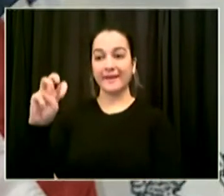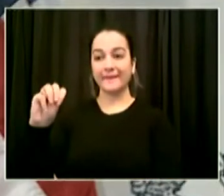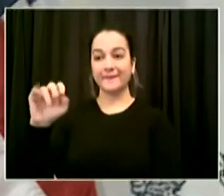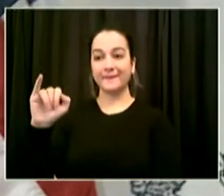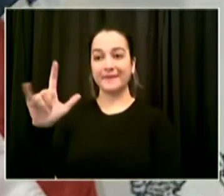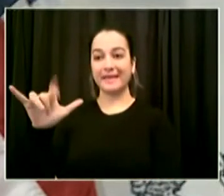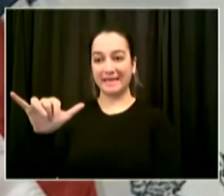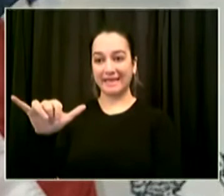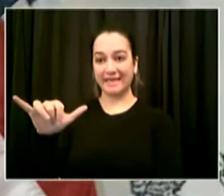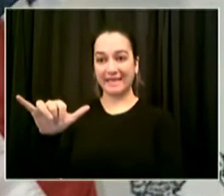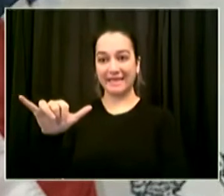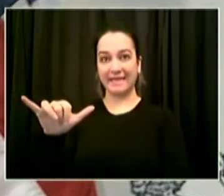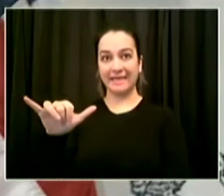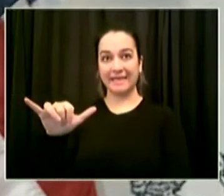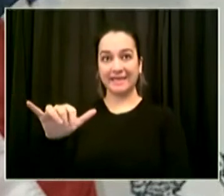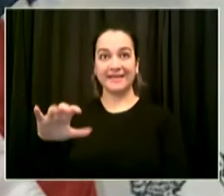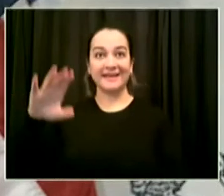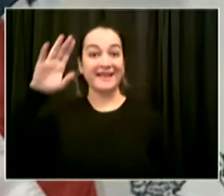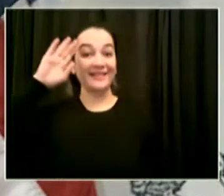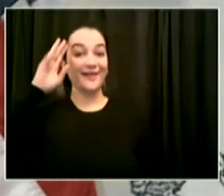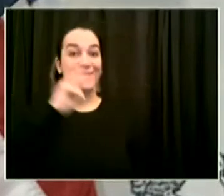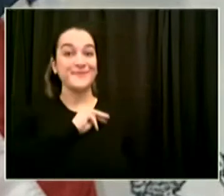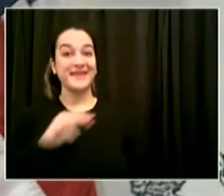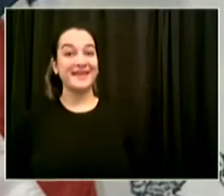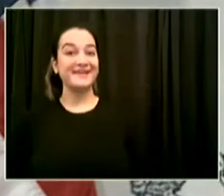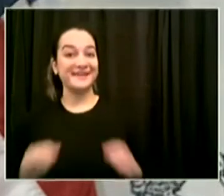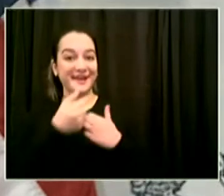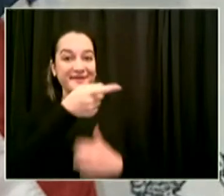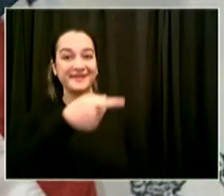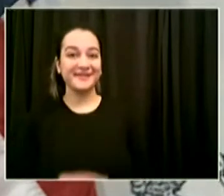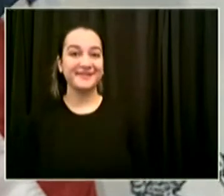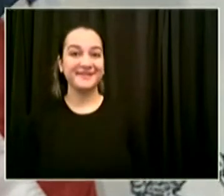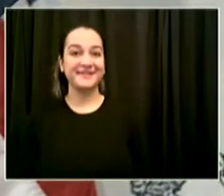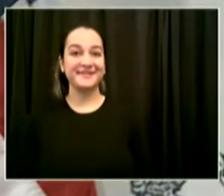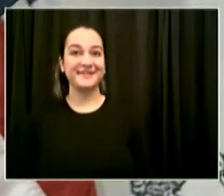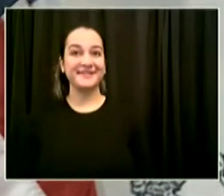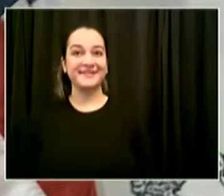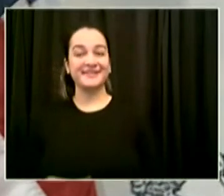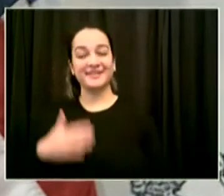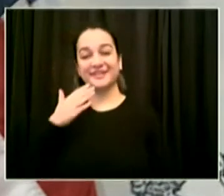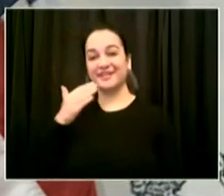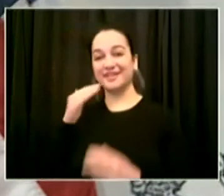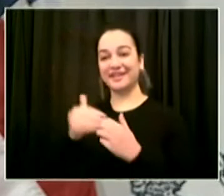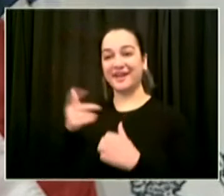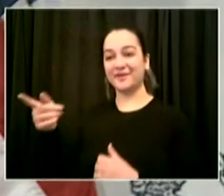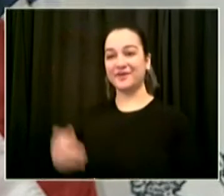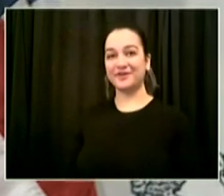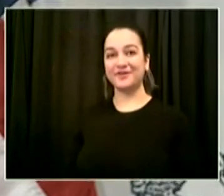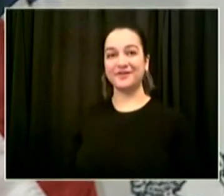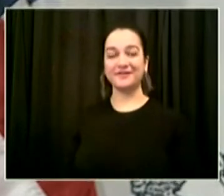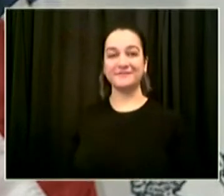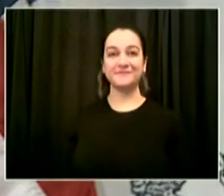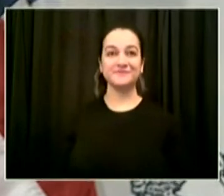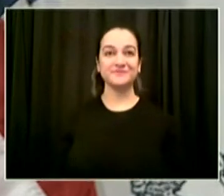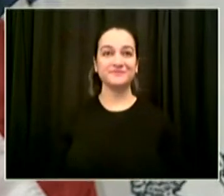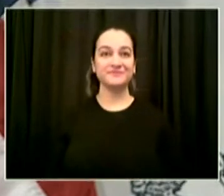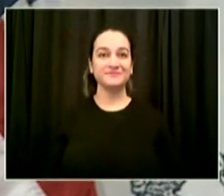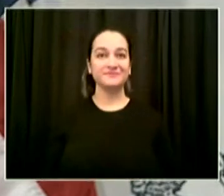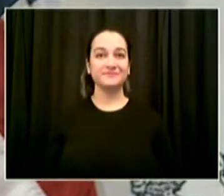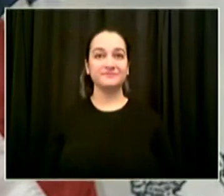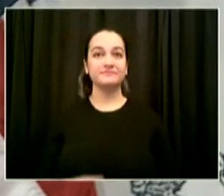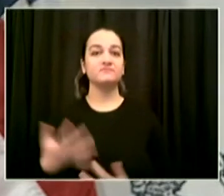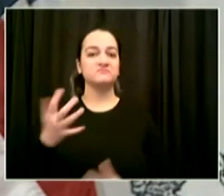of my colleagues, please. A New York 1 investigation that was conducted found discrimination against families experiencing